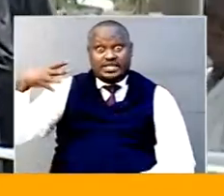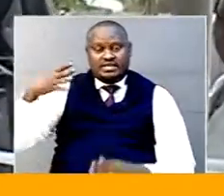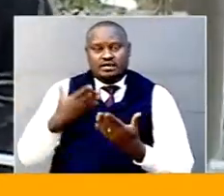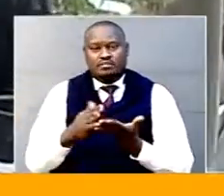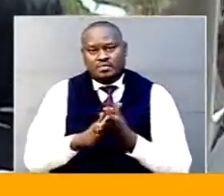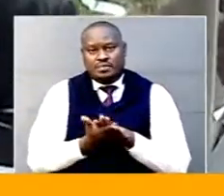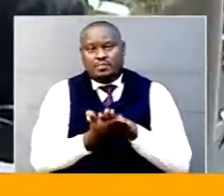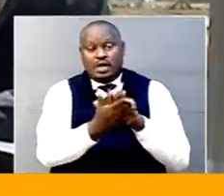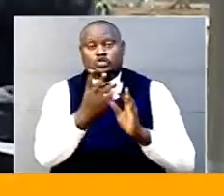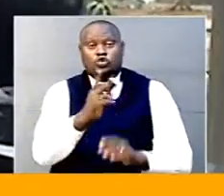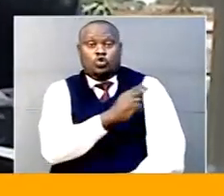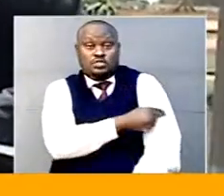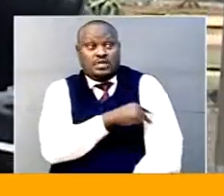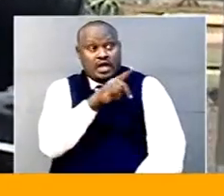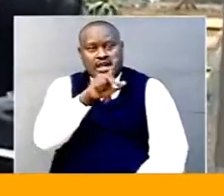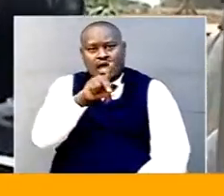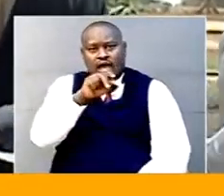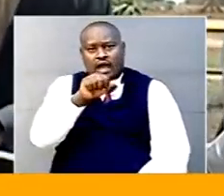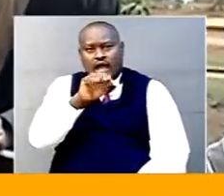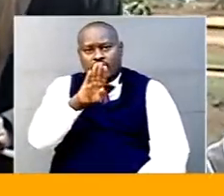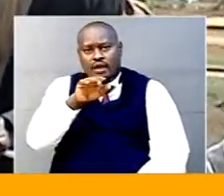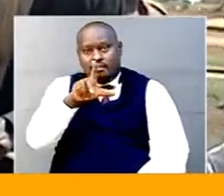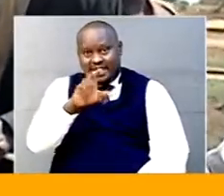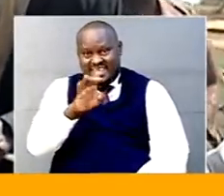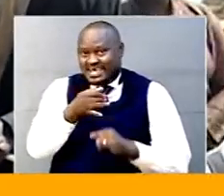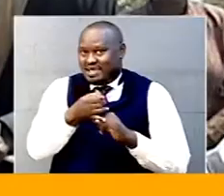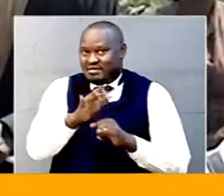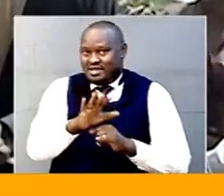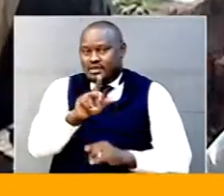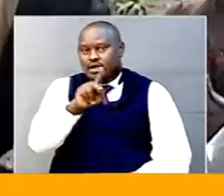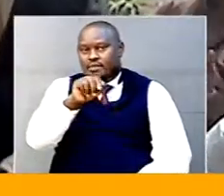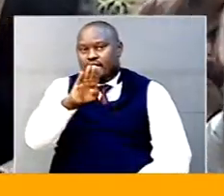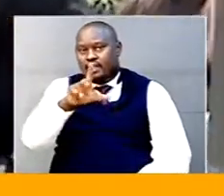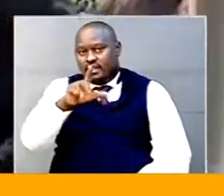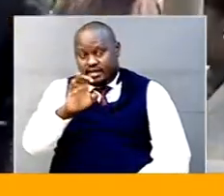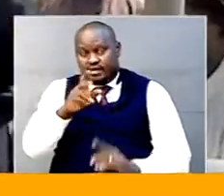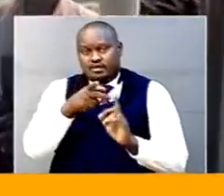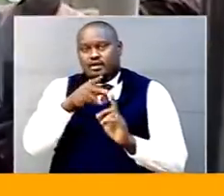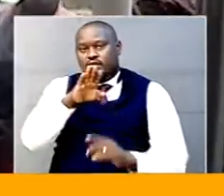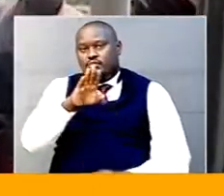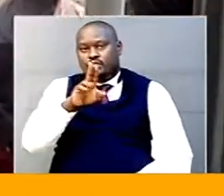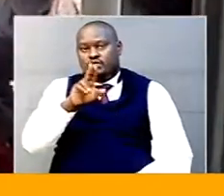3, to the sub-counties of Kabale and Useruka in Hoima District.